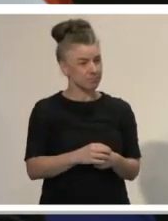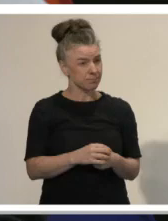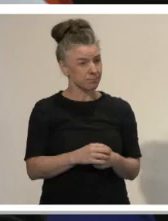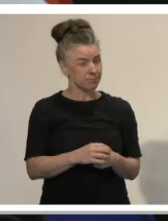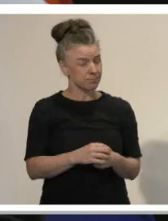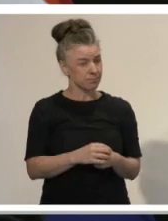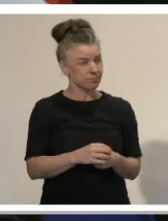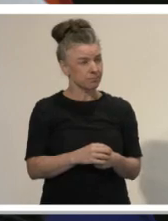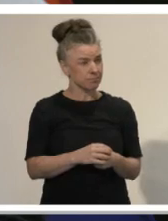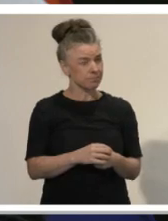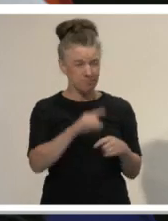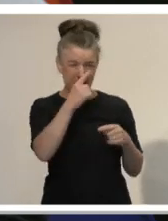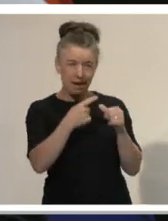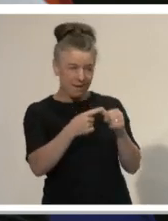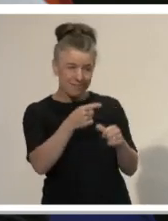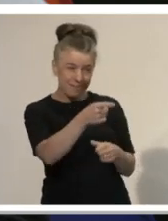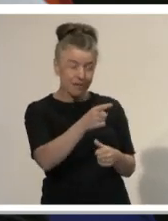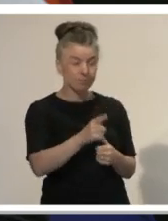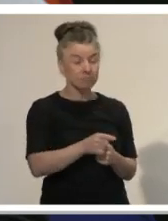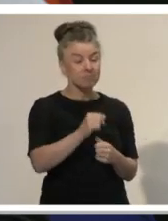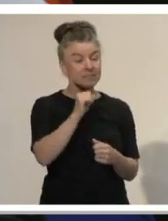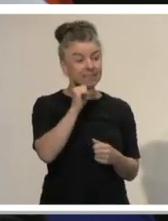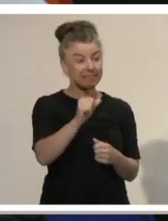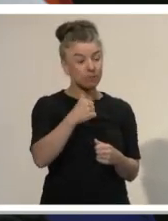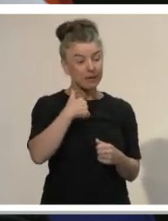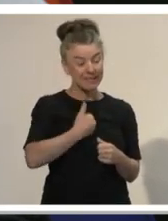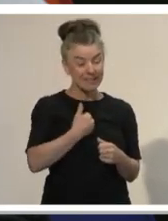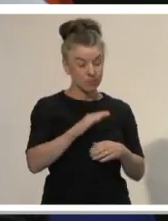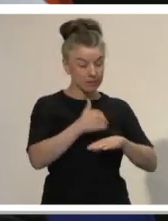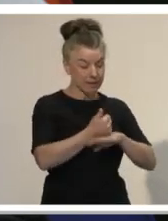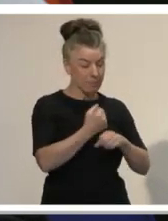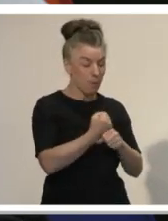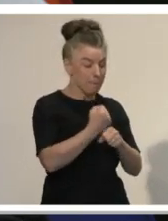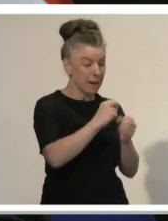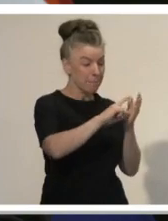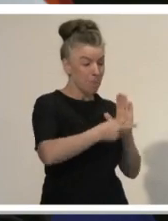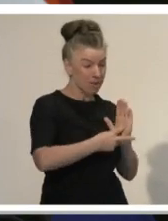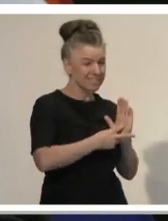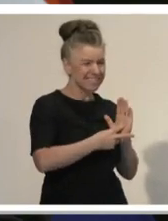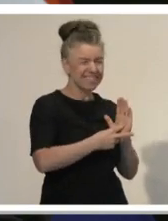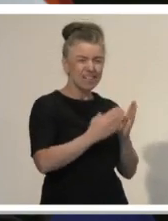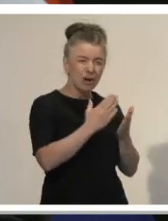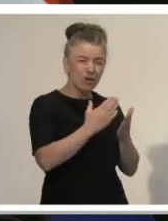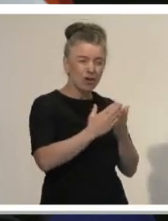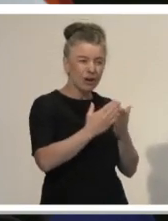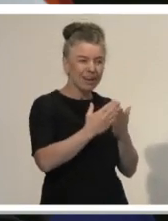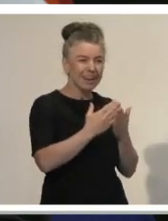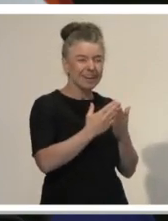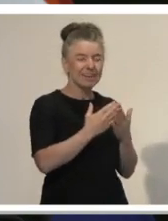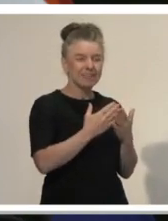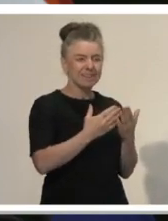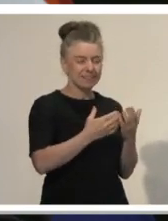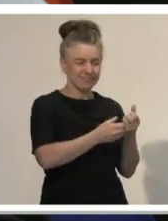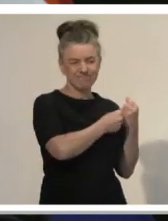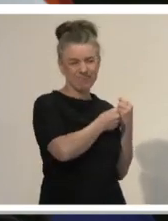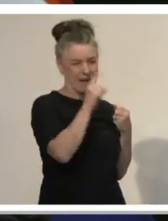not necessarily be helpful, but if we need to take policy action, I'm going to have to keep a lot of the information that has been given to me